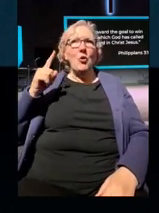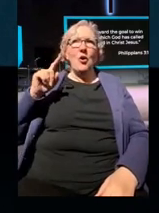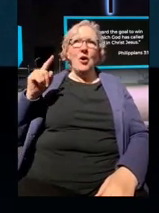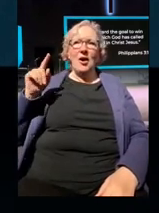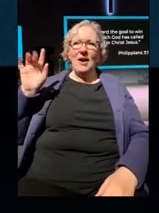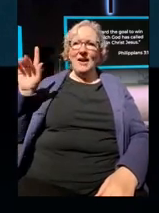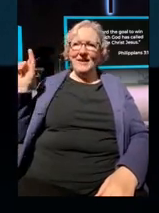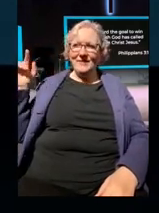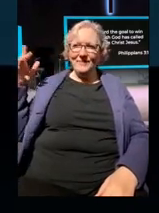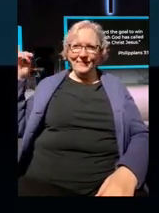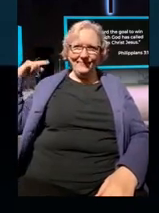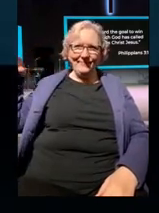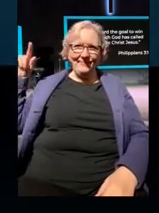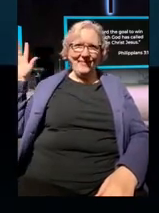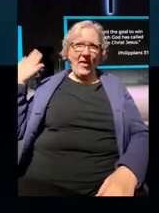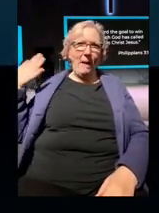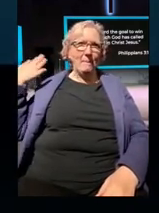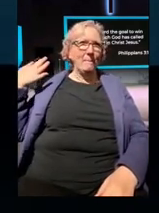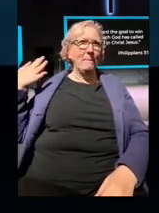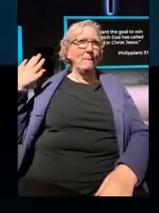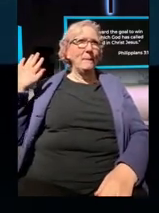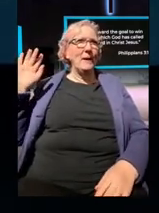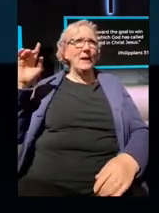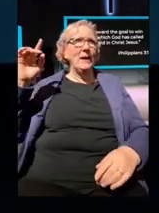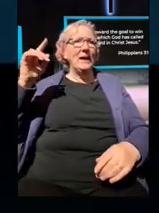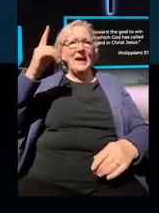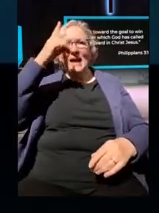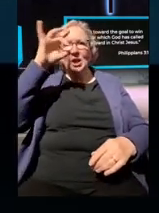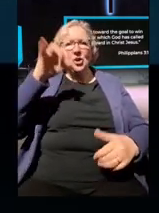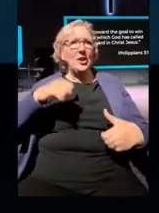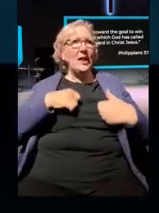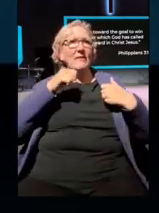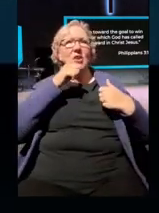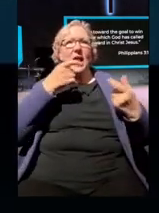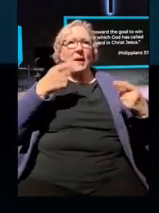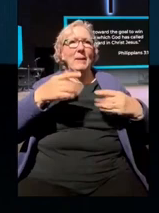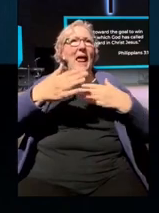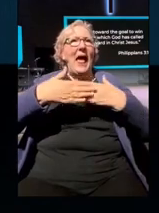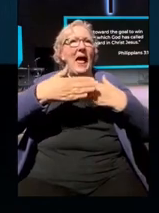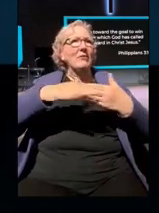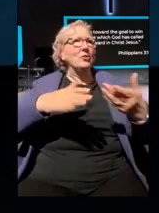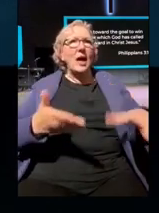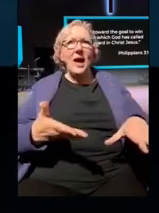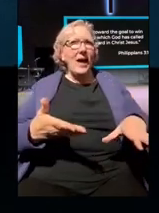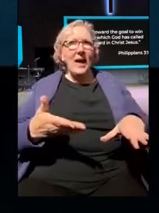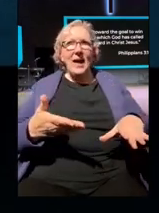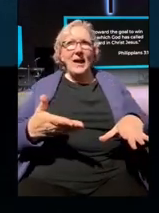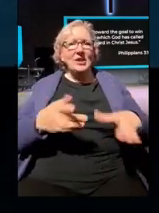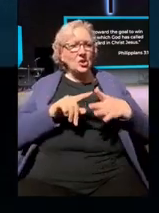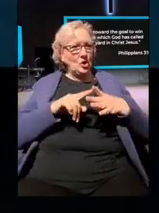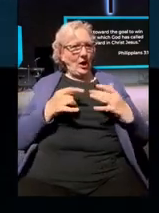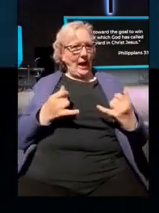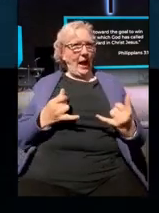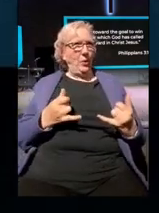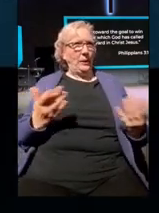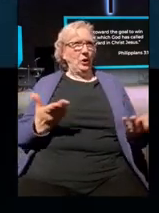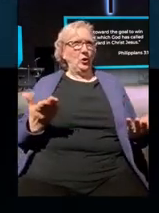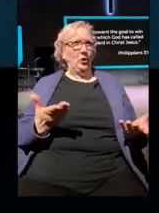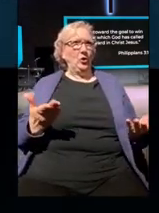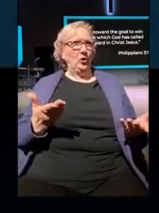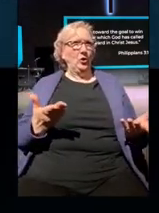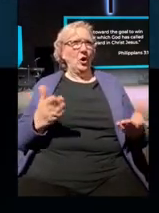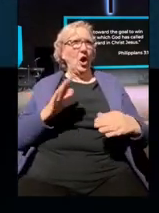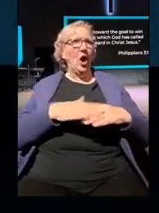not something you get only after you die. It's something that starts here, on